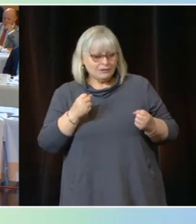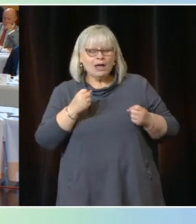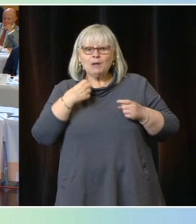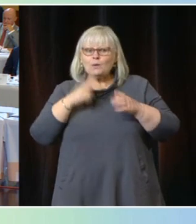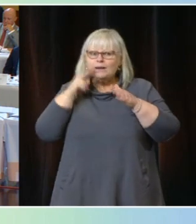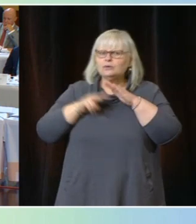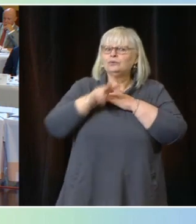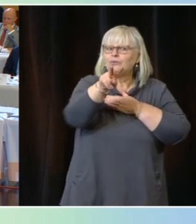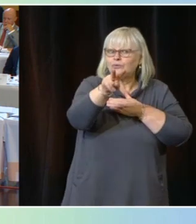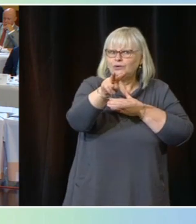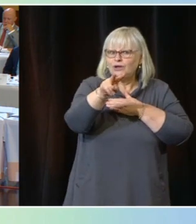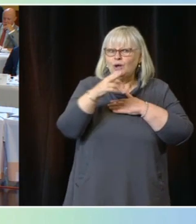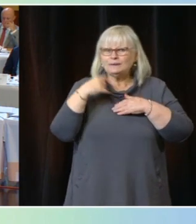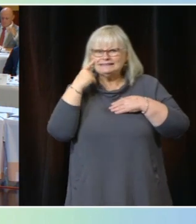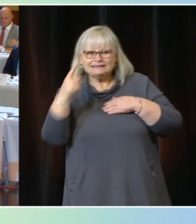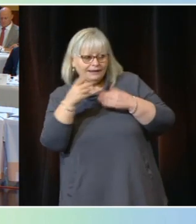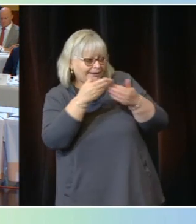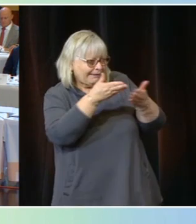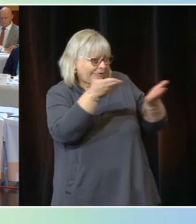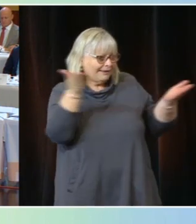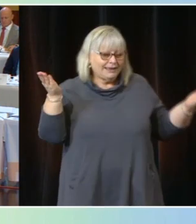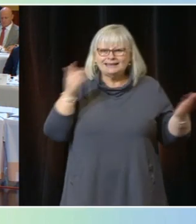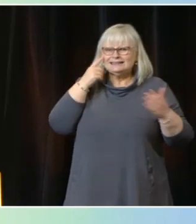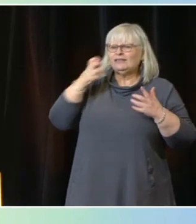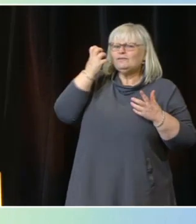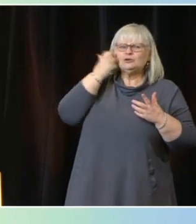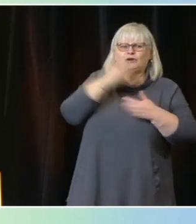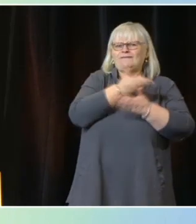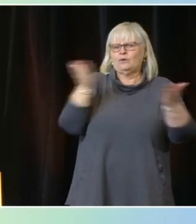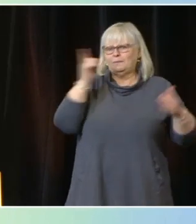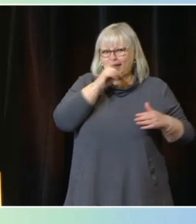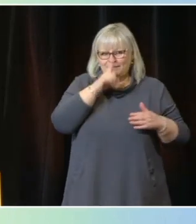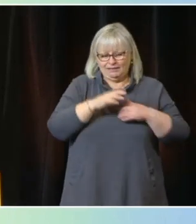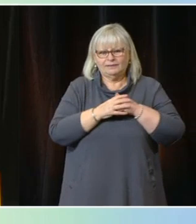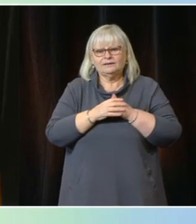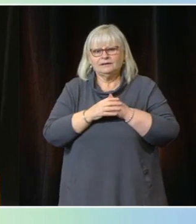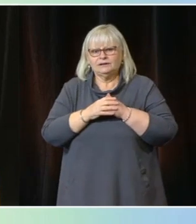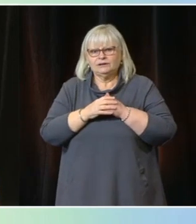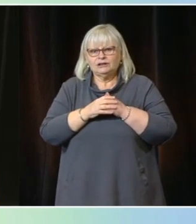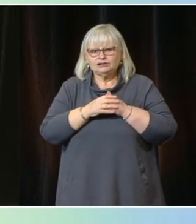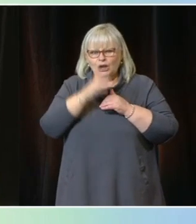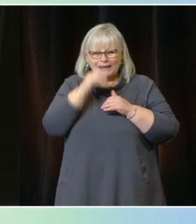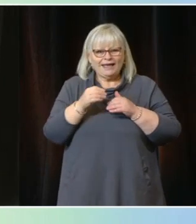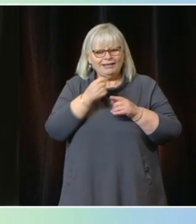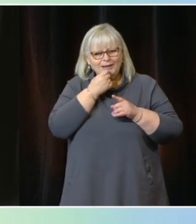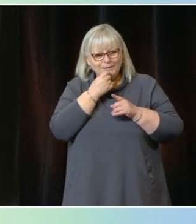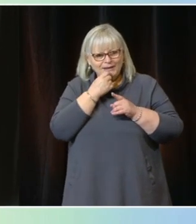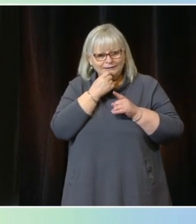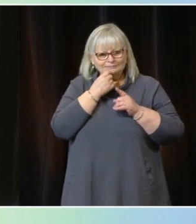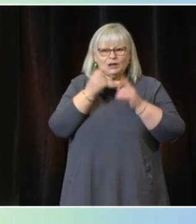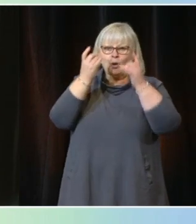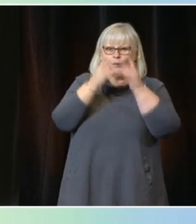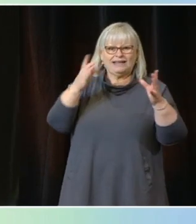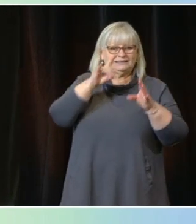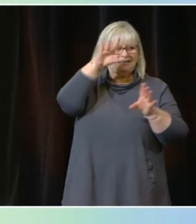the possibilities and outwards to the people we represent together we can draw a line under a wasted